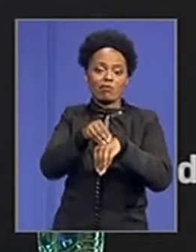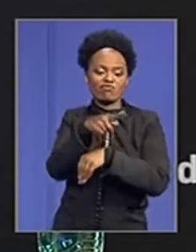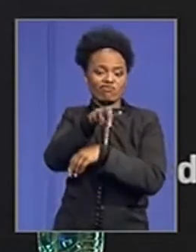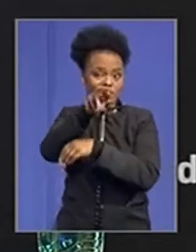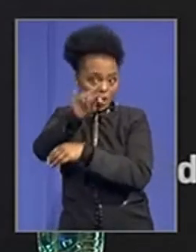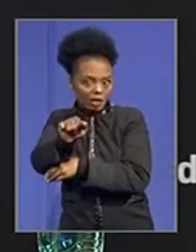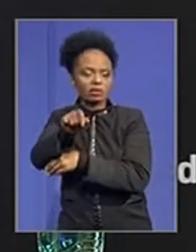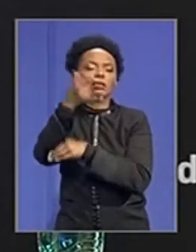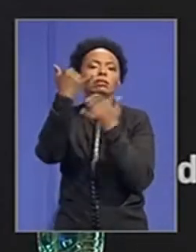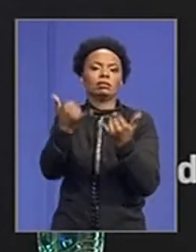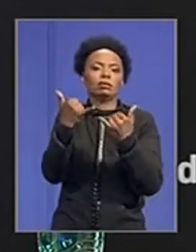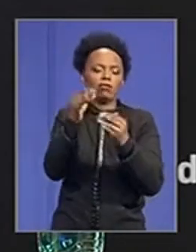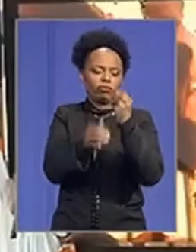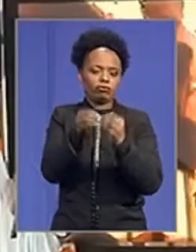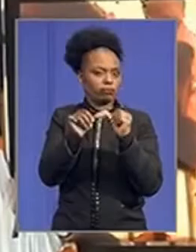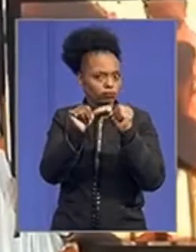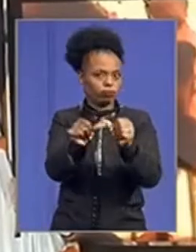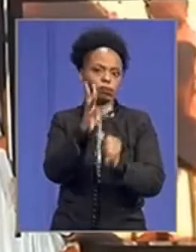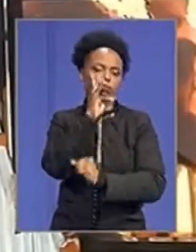stable footing.